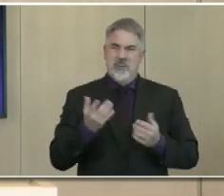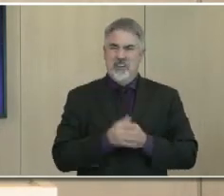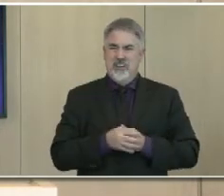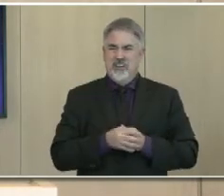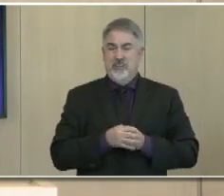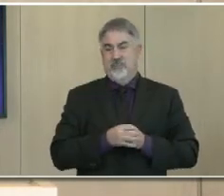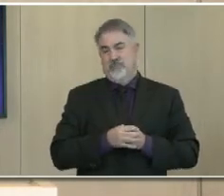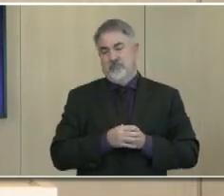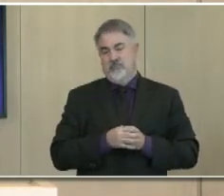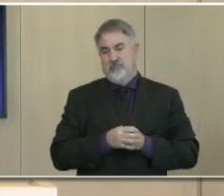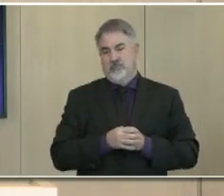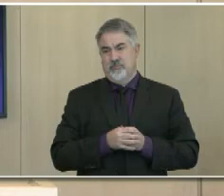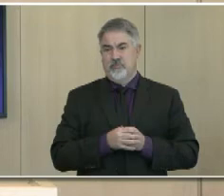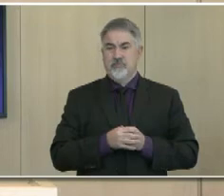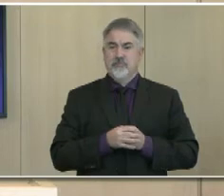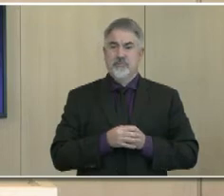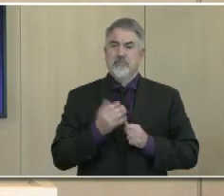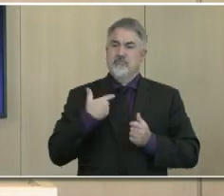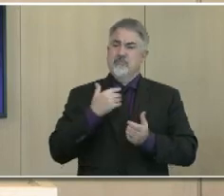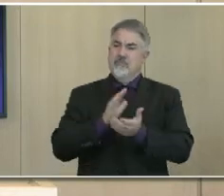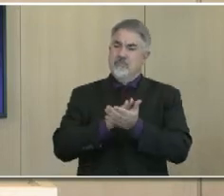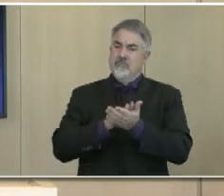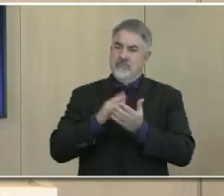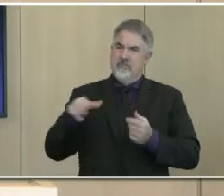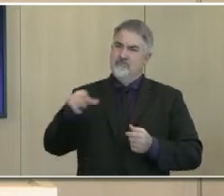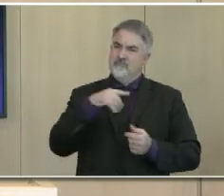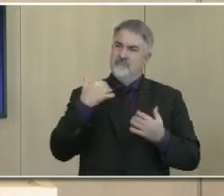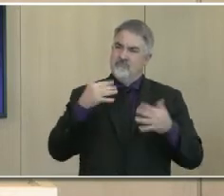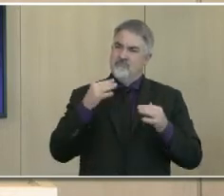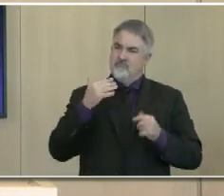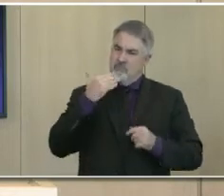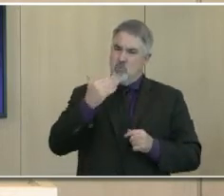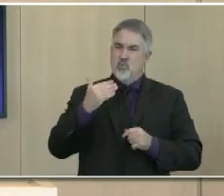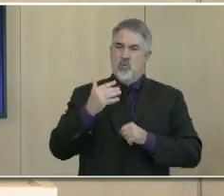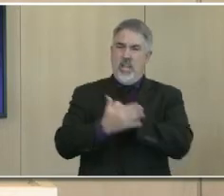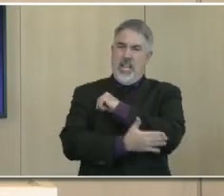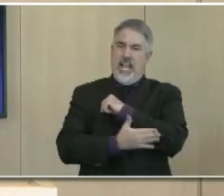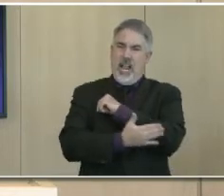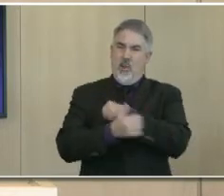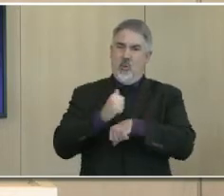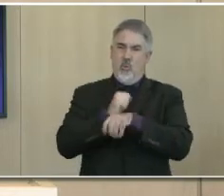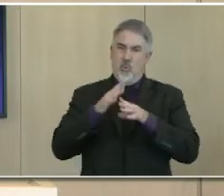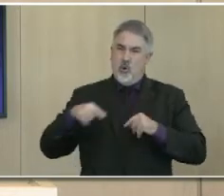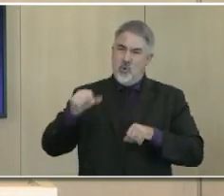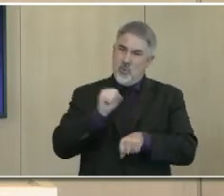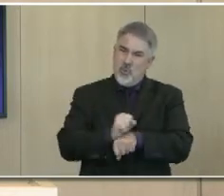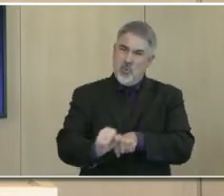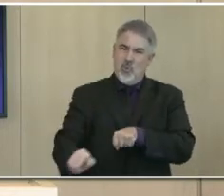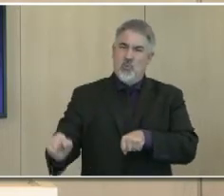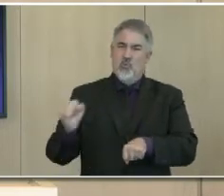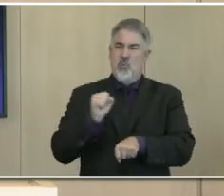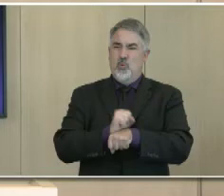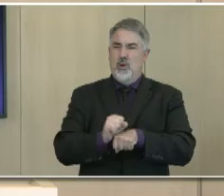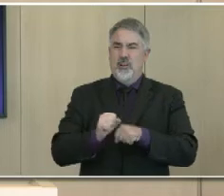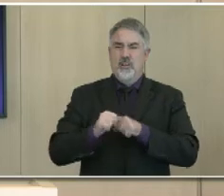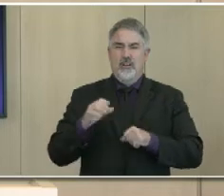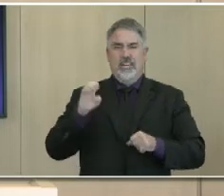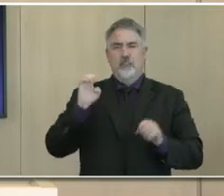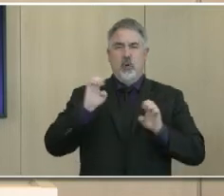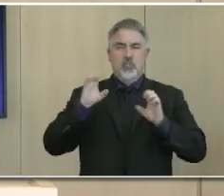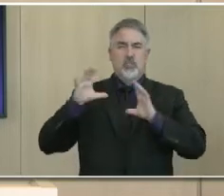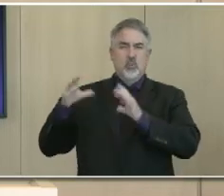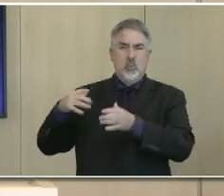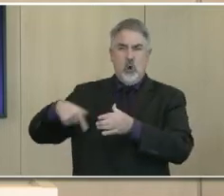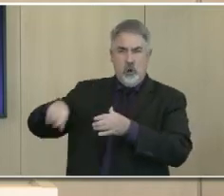particular shout out and appreciation to all of the county workers who are in our Emergency Operations Center. These are the individuals who you don't see on a